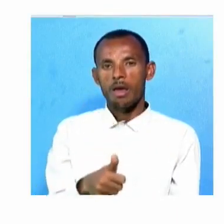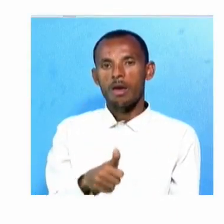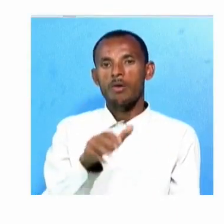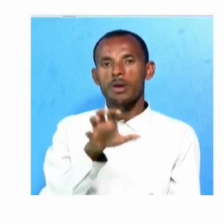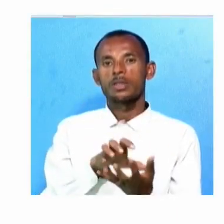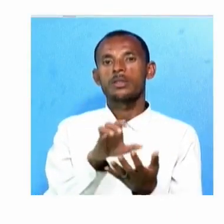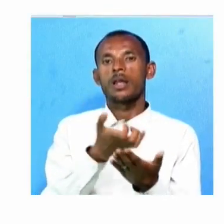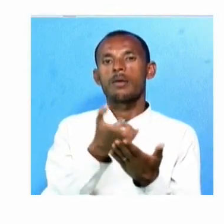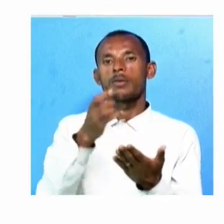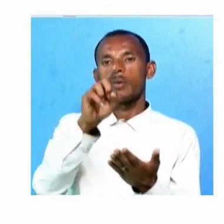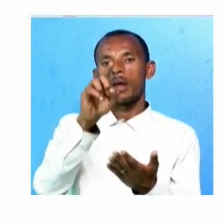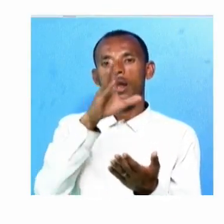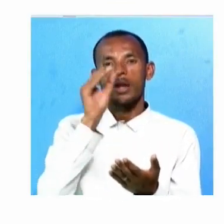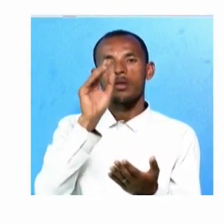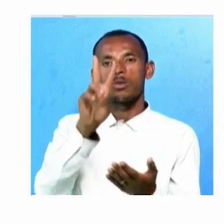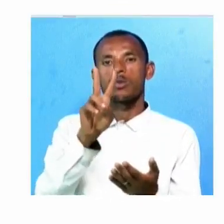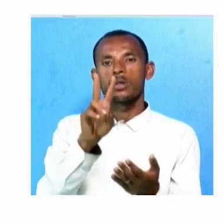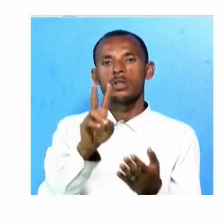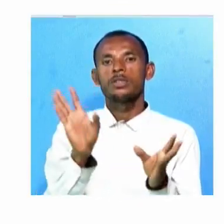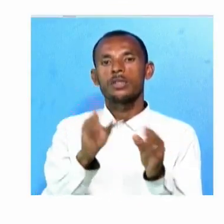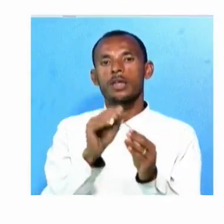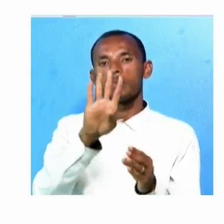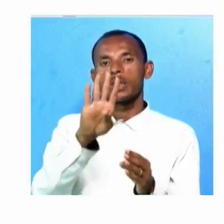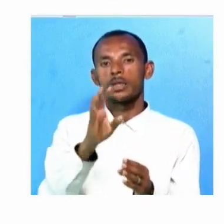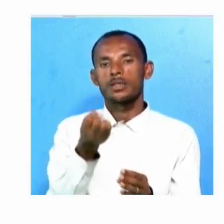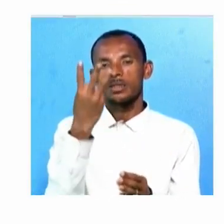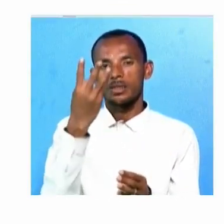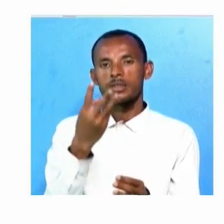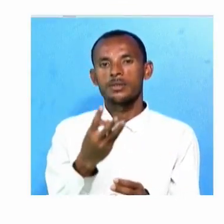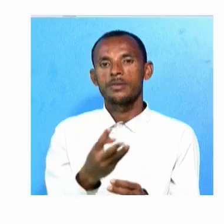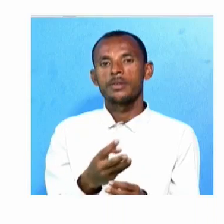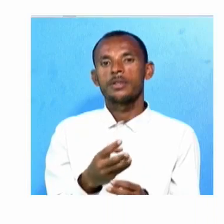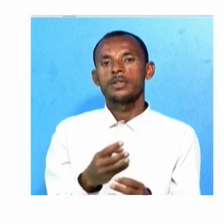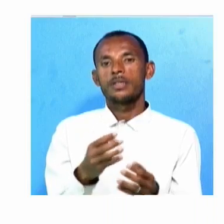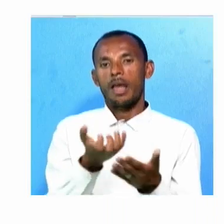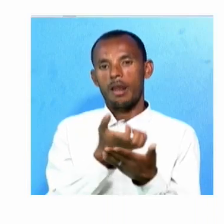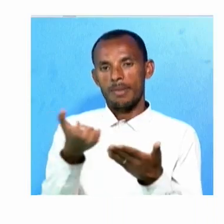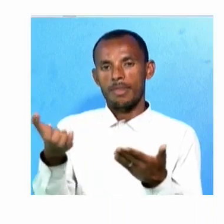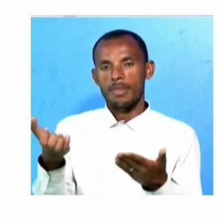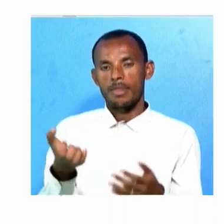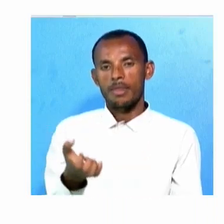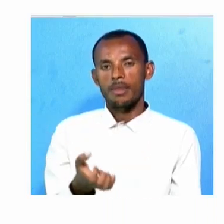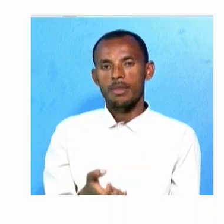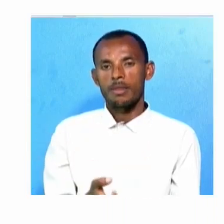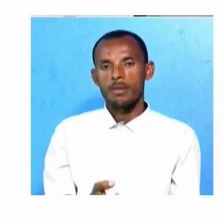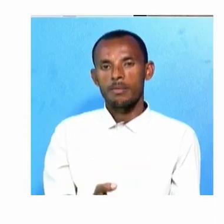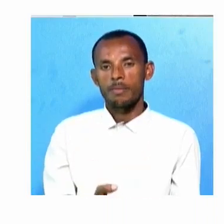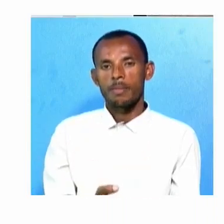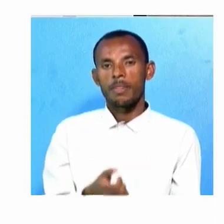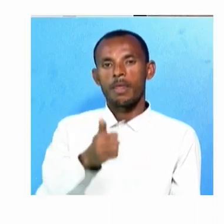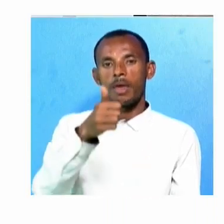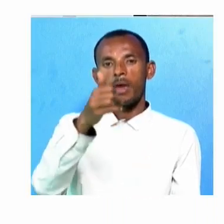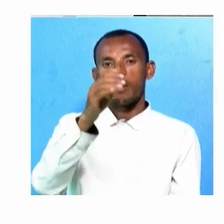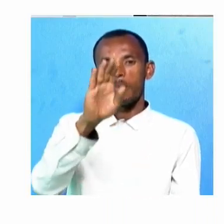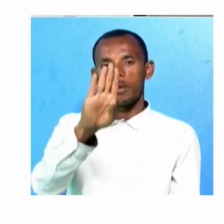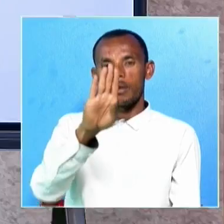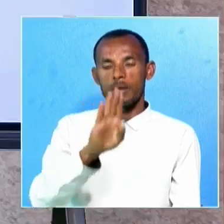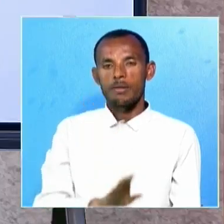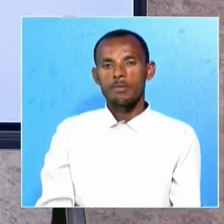the elements 1, 2, and set B contains the elements A, B,